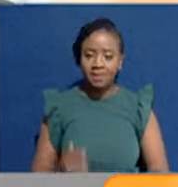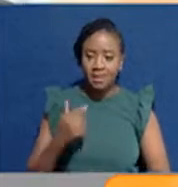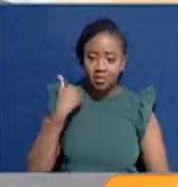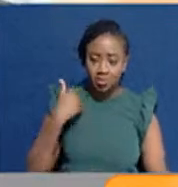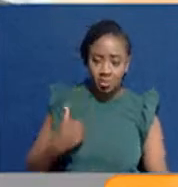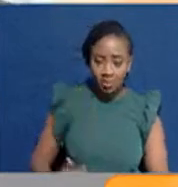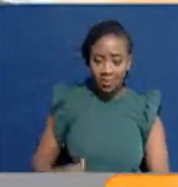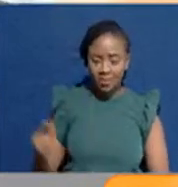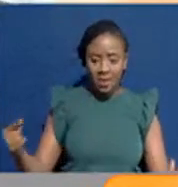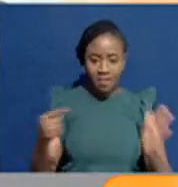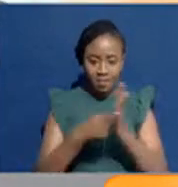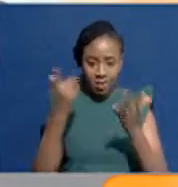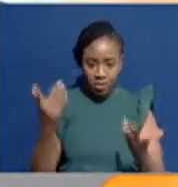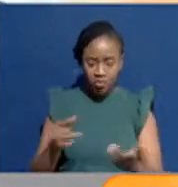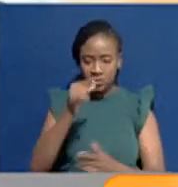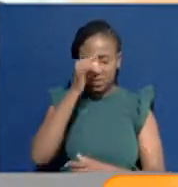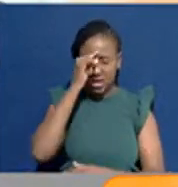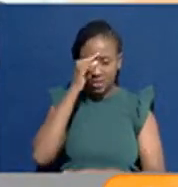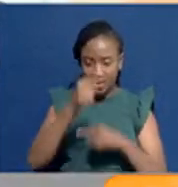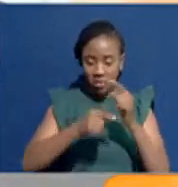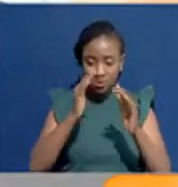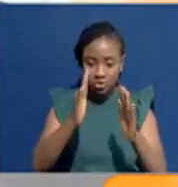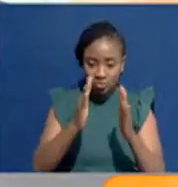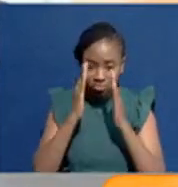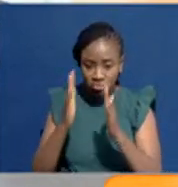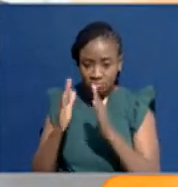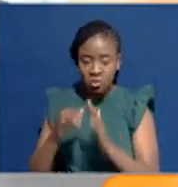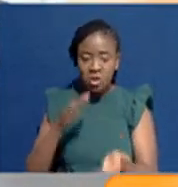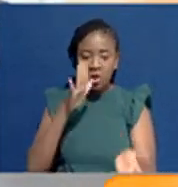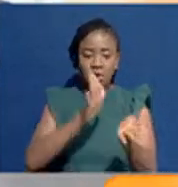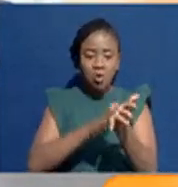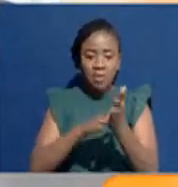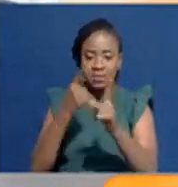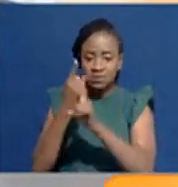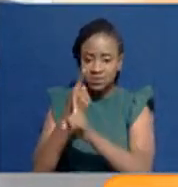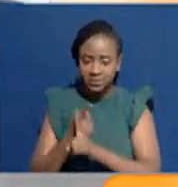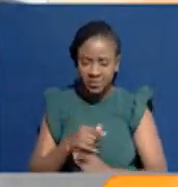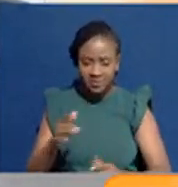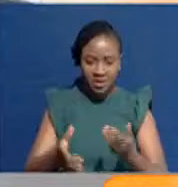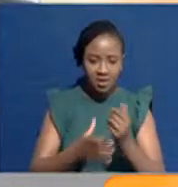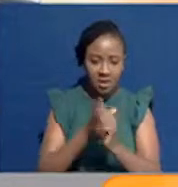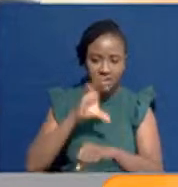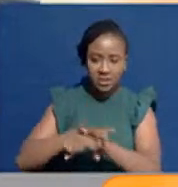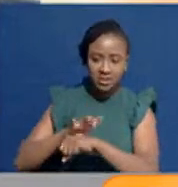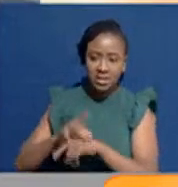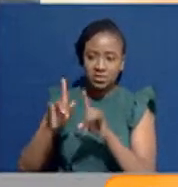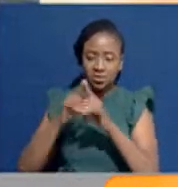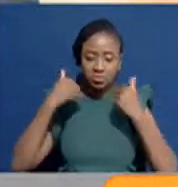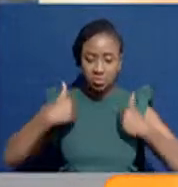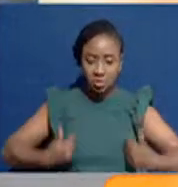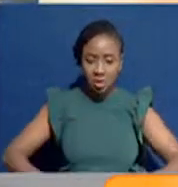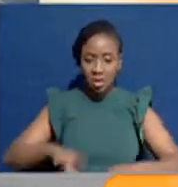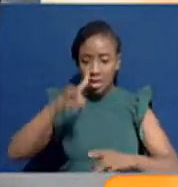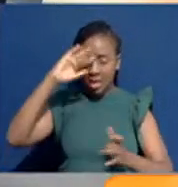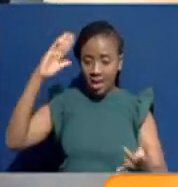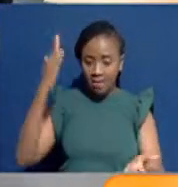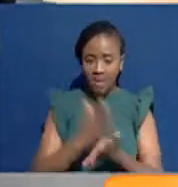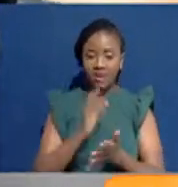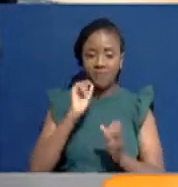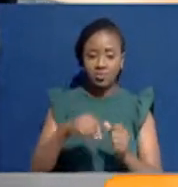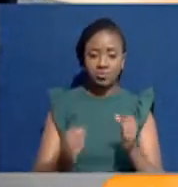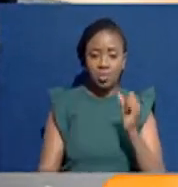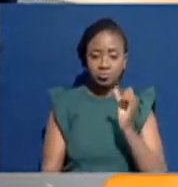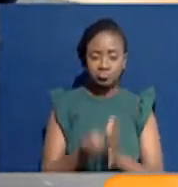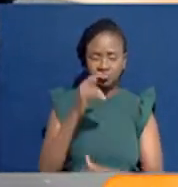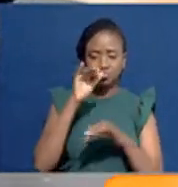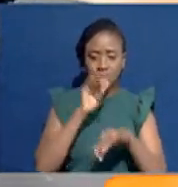the government is listening, those comments are being read, the views are being considered, and I believe they will come up with a good